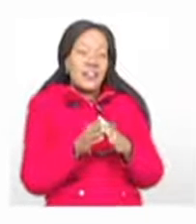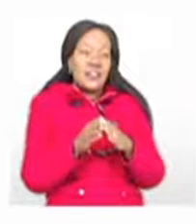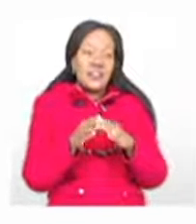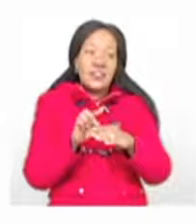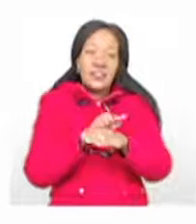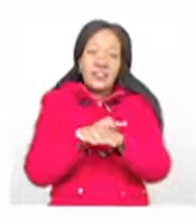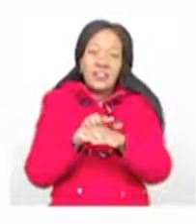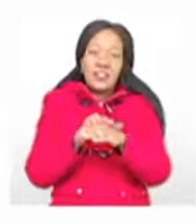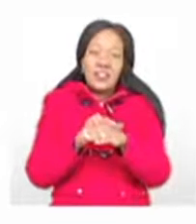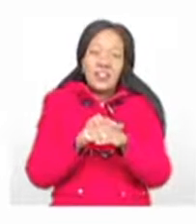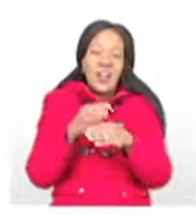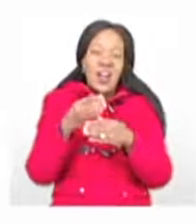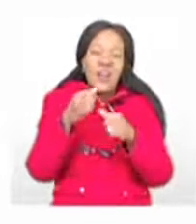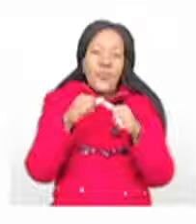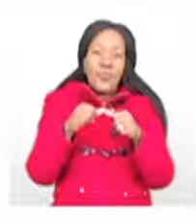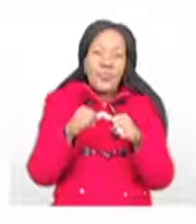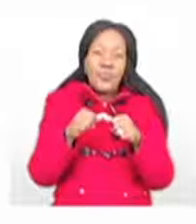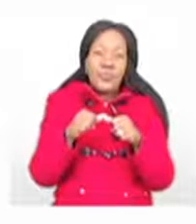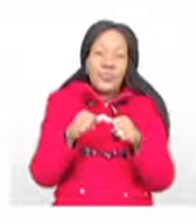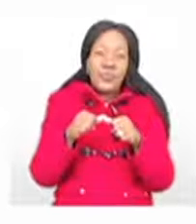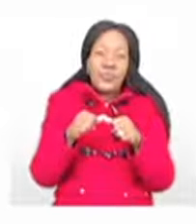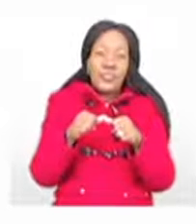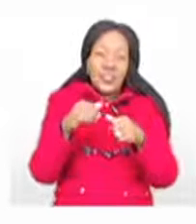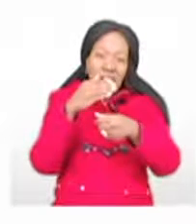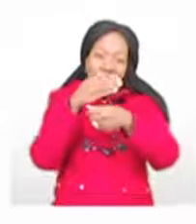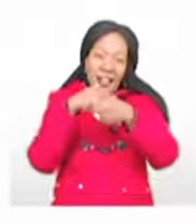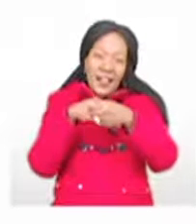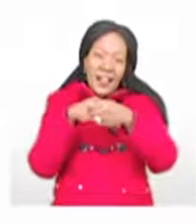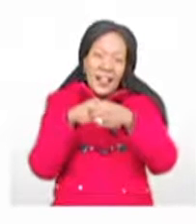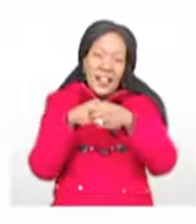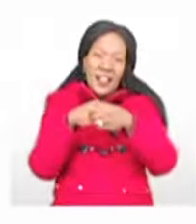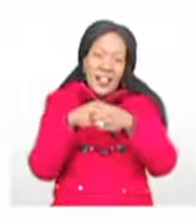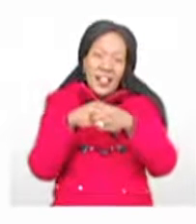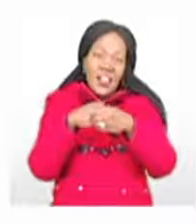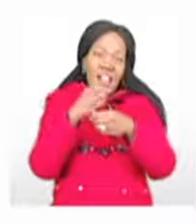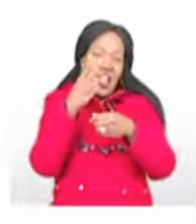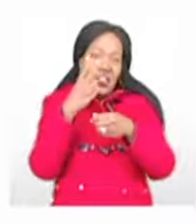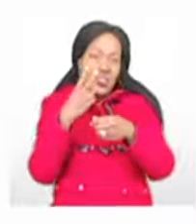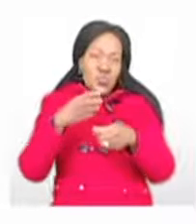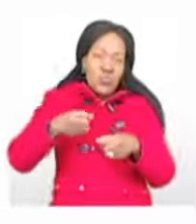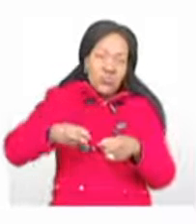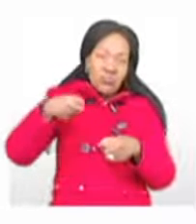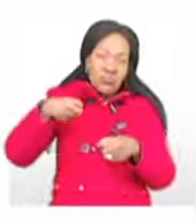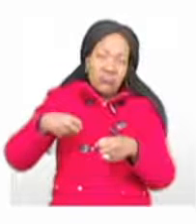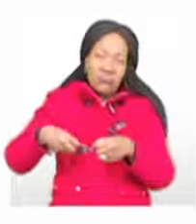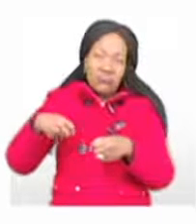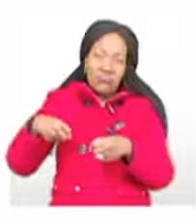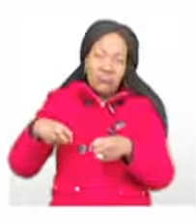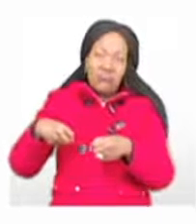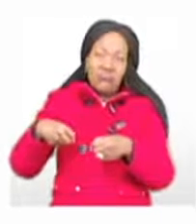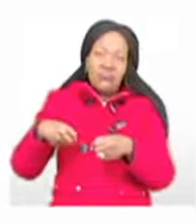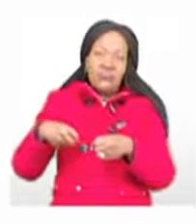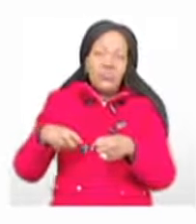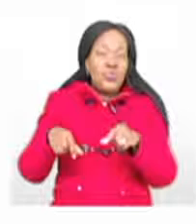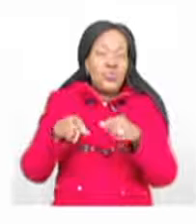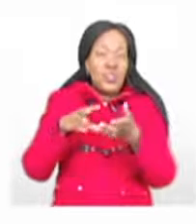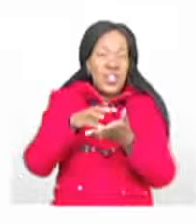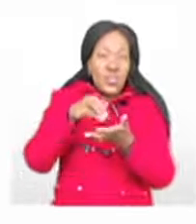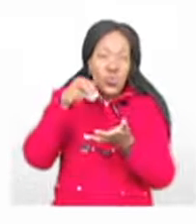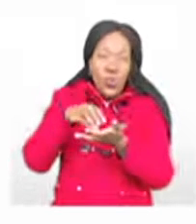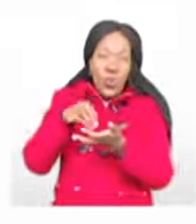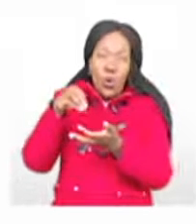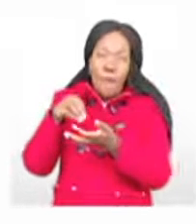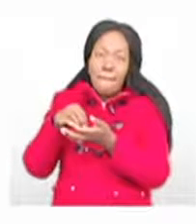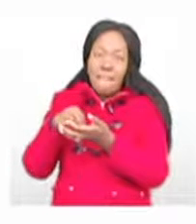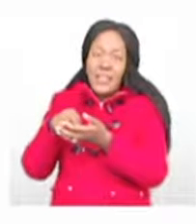over to the next row. There are two little buckets. You need to copy the two